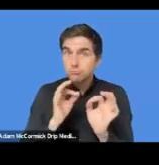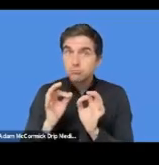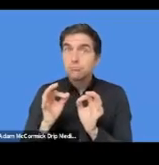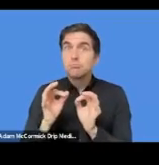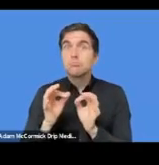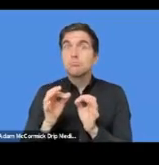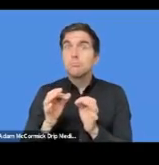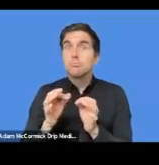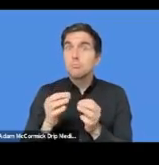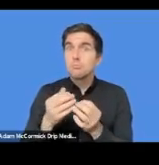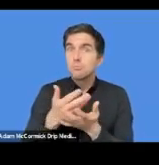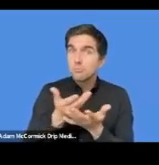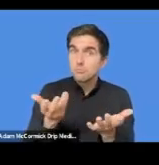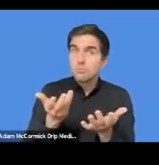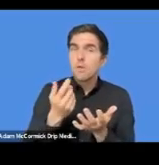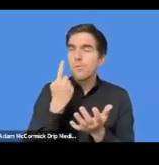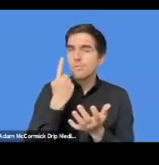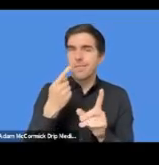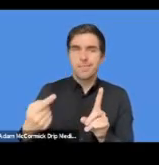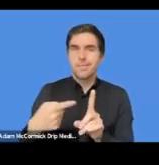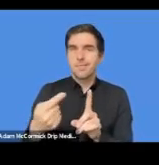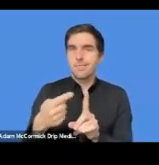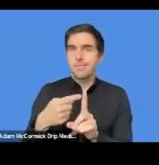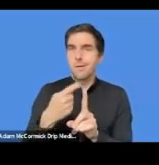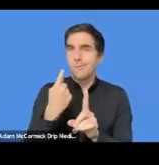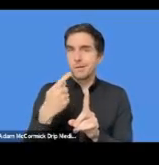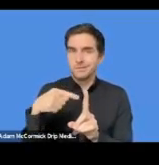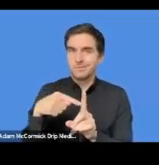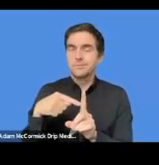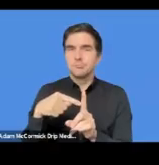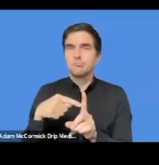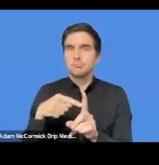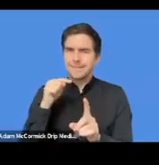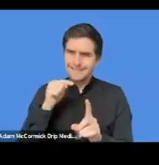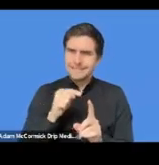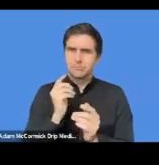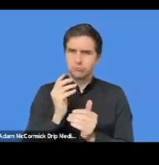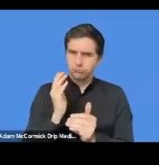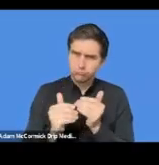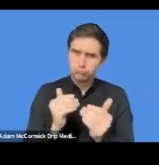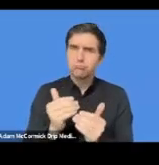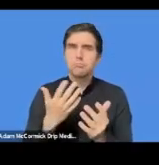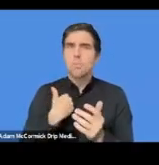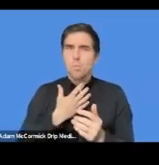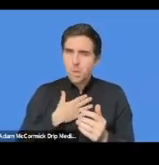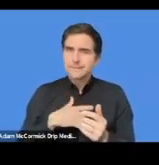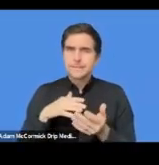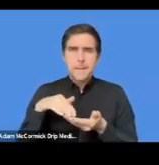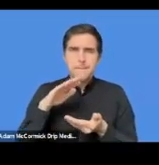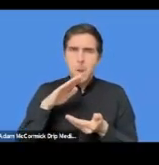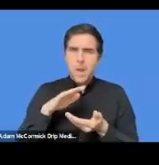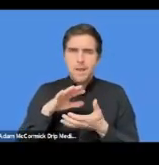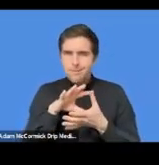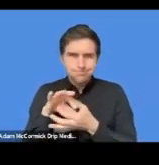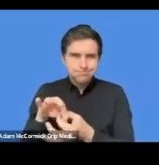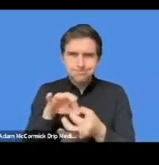services using the single window entry points. So it's a mechanism where we're trying to enhance coordination of social